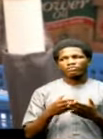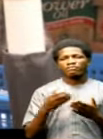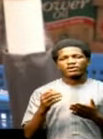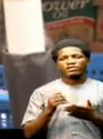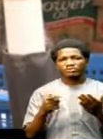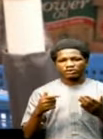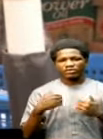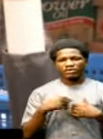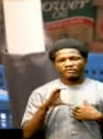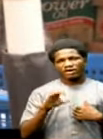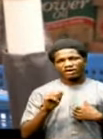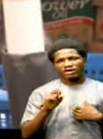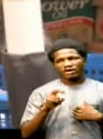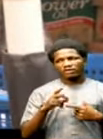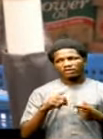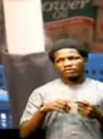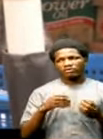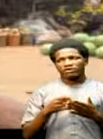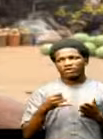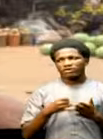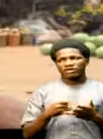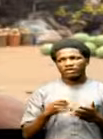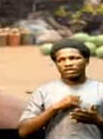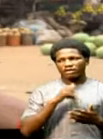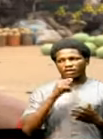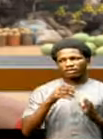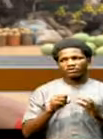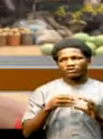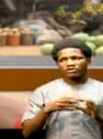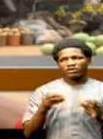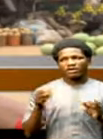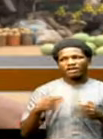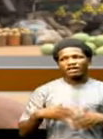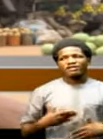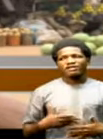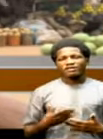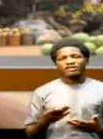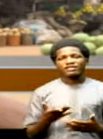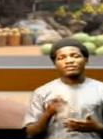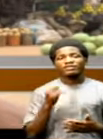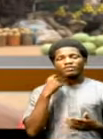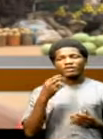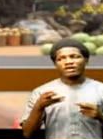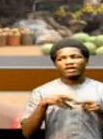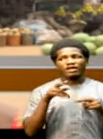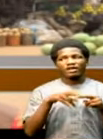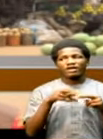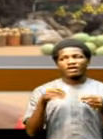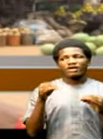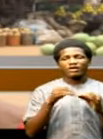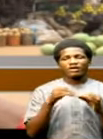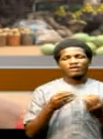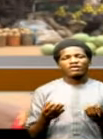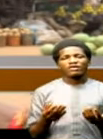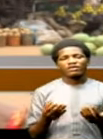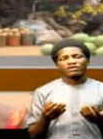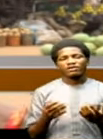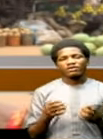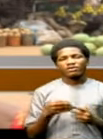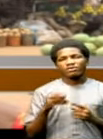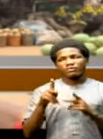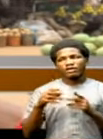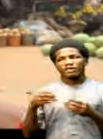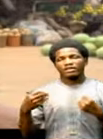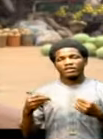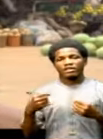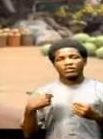it. I'm so happy. They should just add it more, so that especially people that are selling, we that are buying at times, we can even